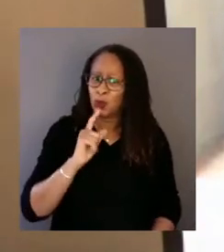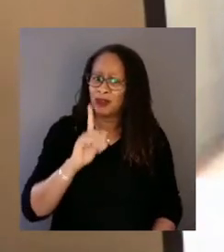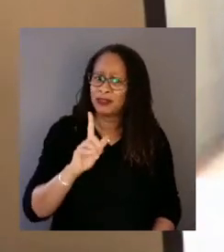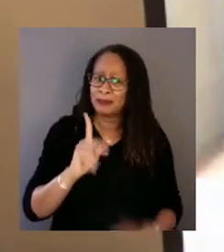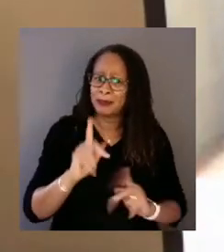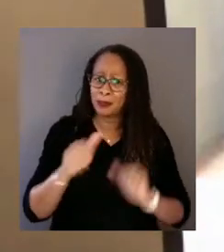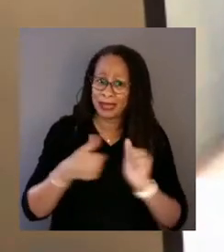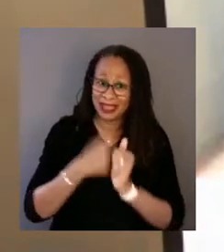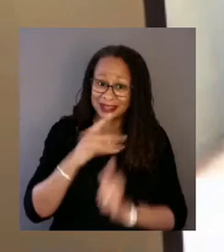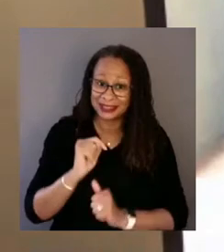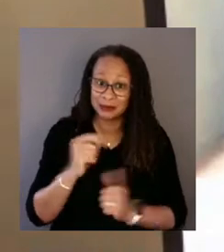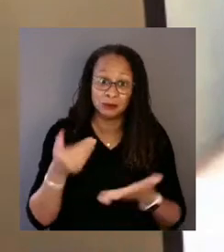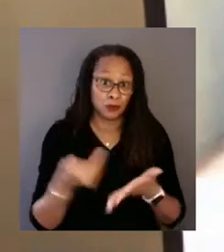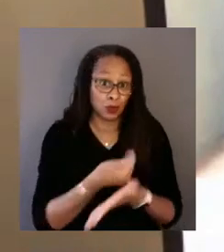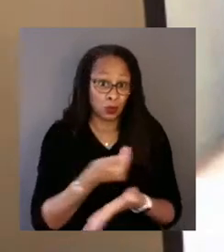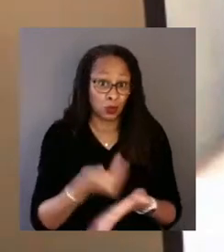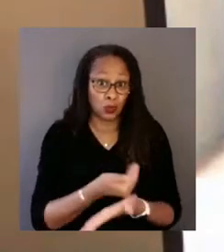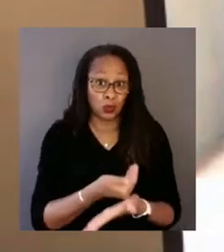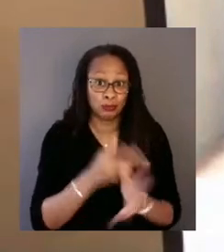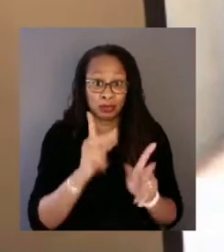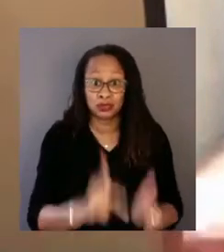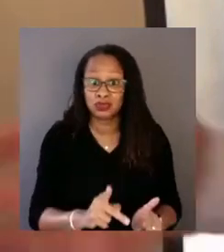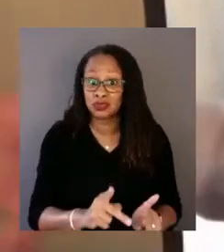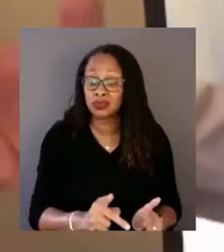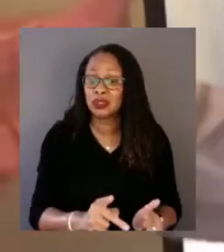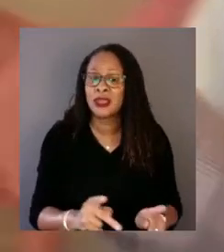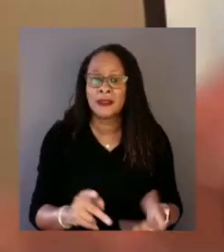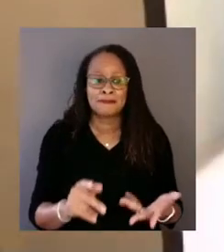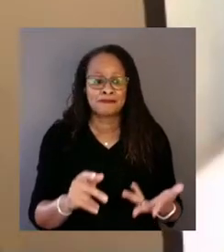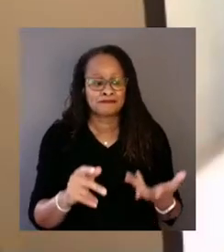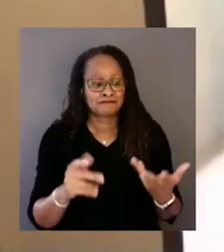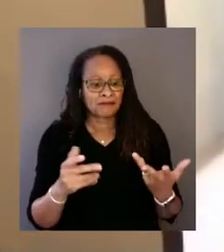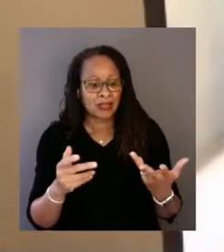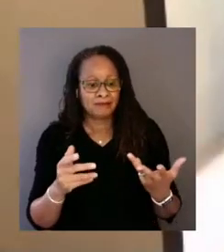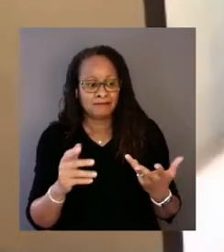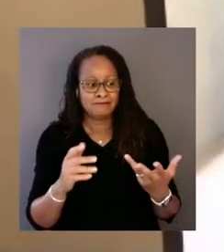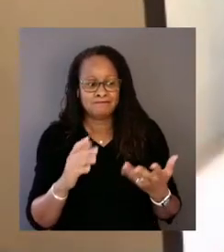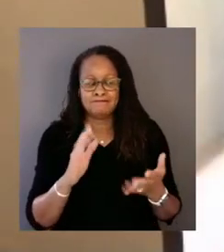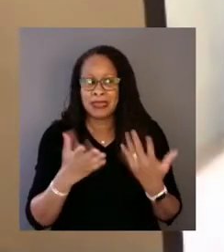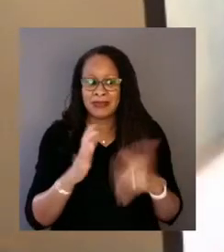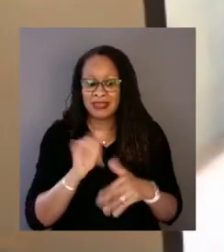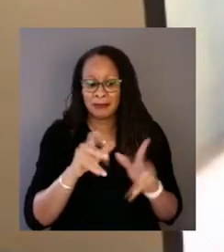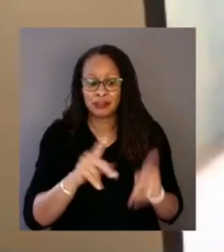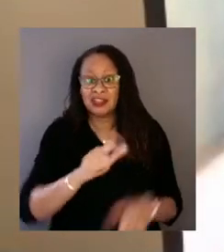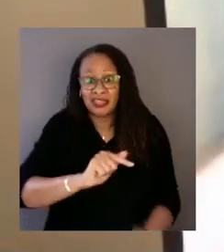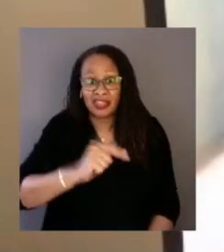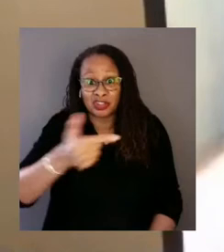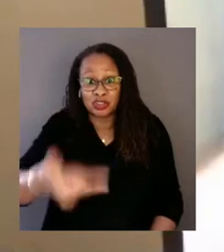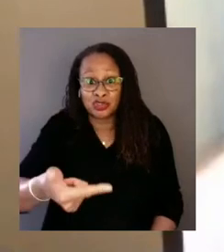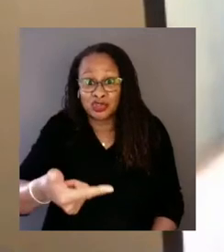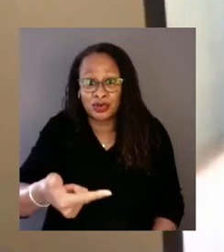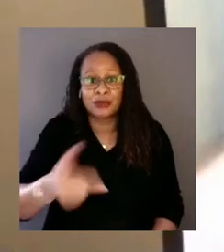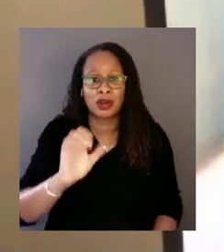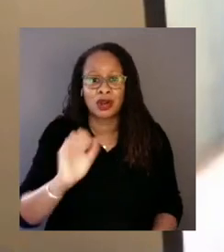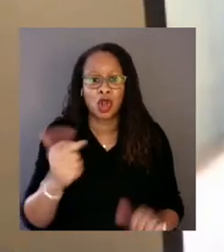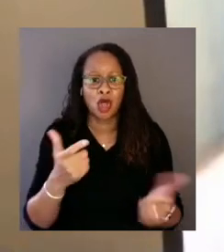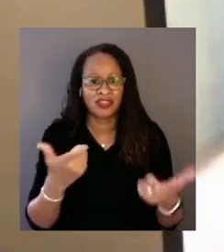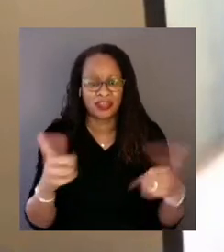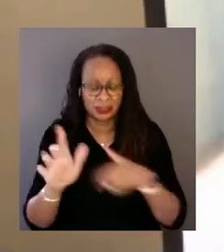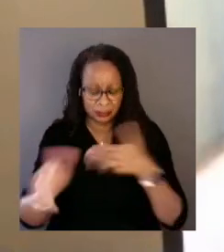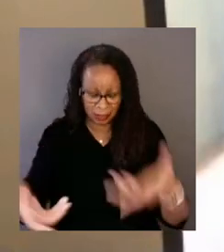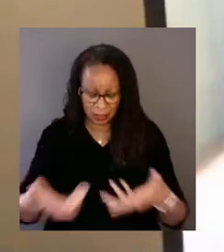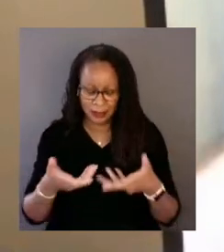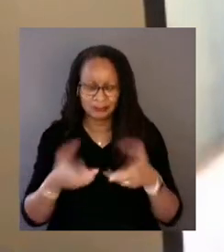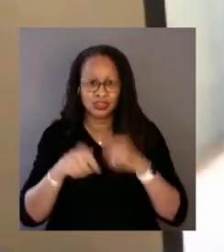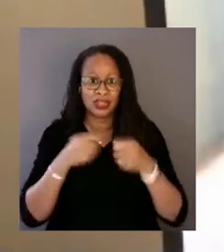person new? Is this person someone that it's their time? And did all these things come together in order to bring this out? Is it an